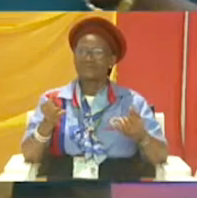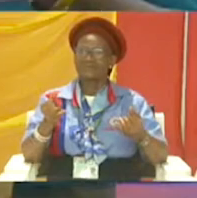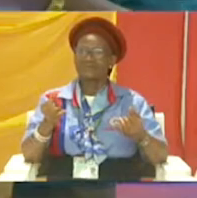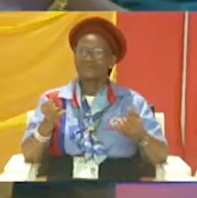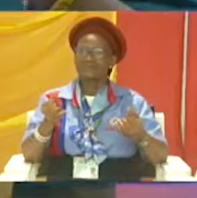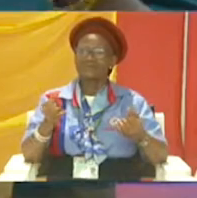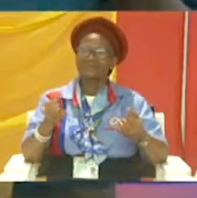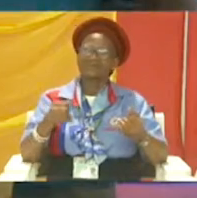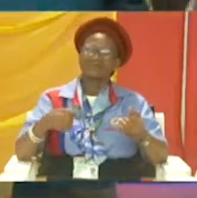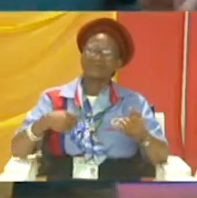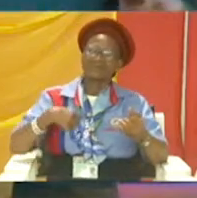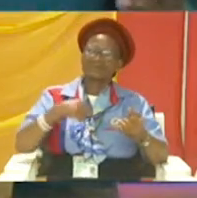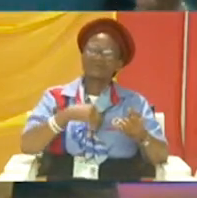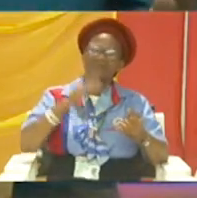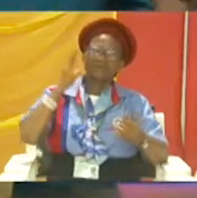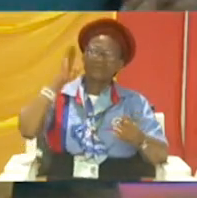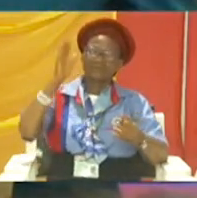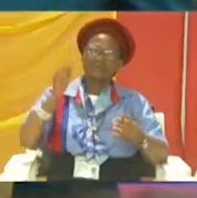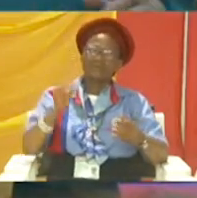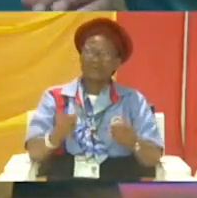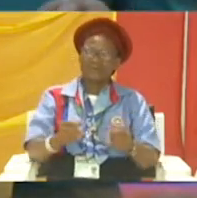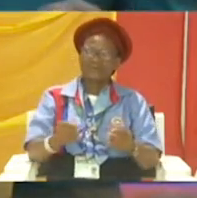we will quickly go to the Word of God